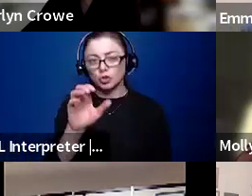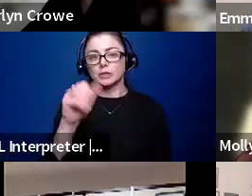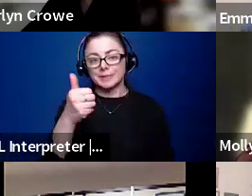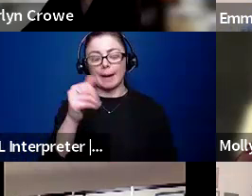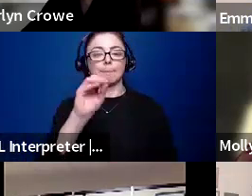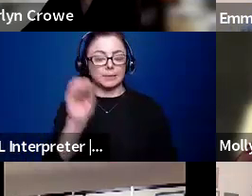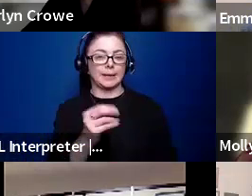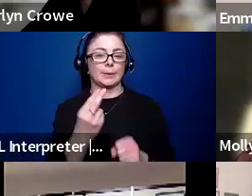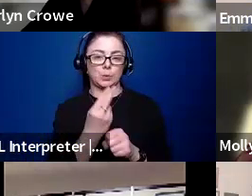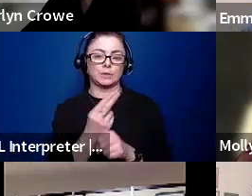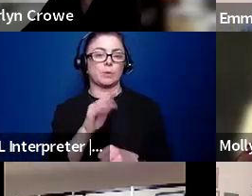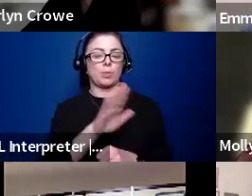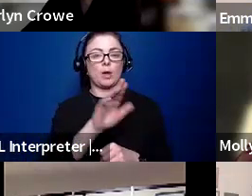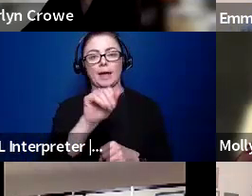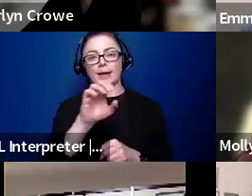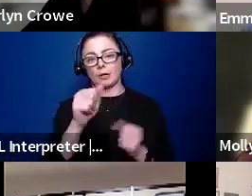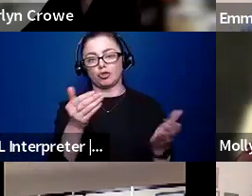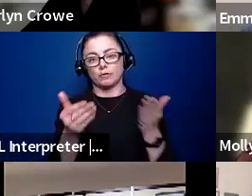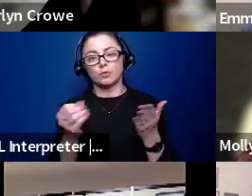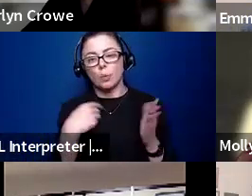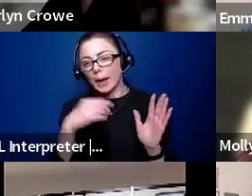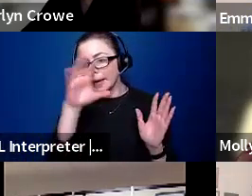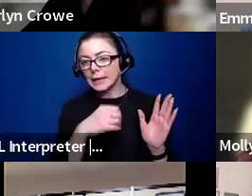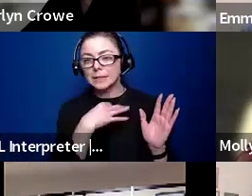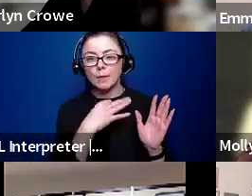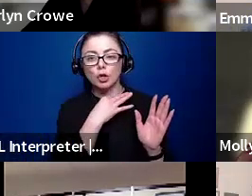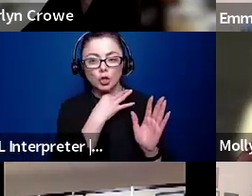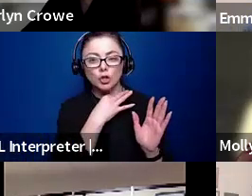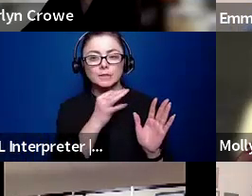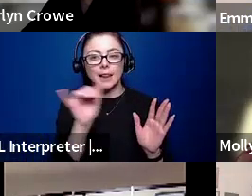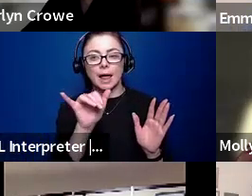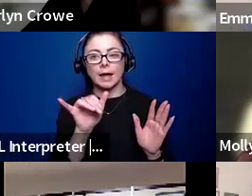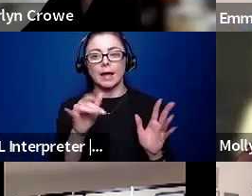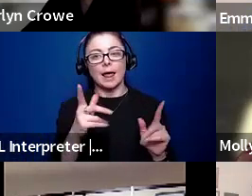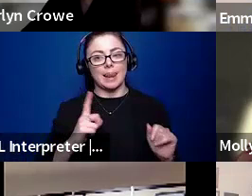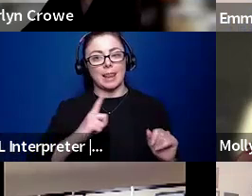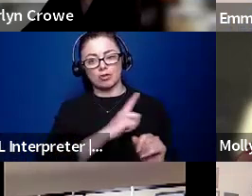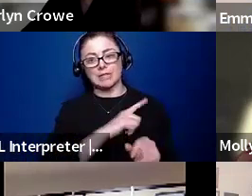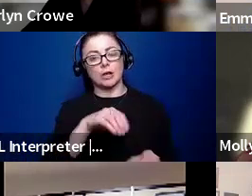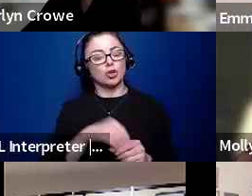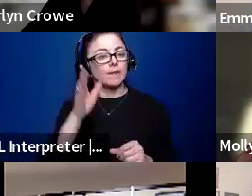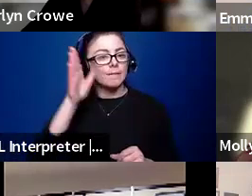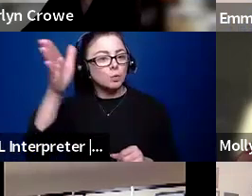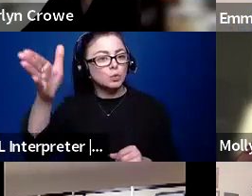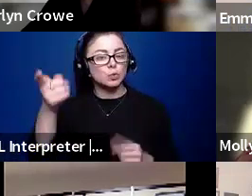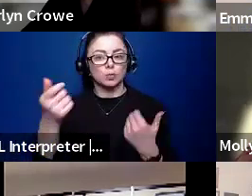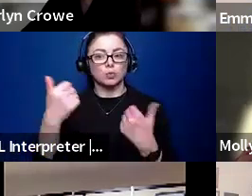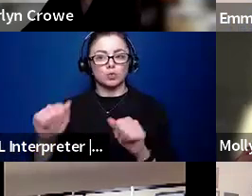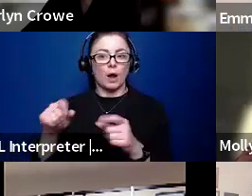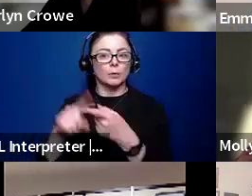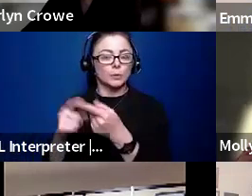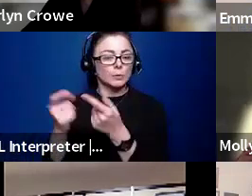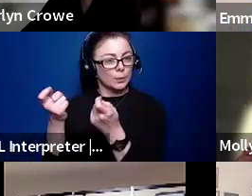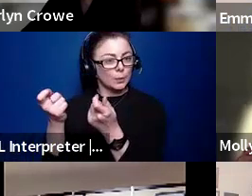services. So I guess, like, I'm just curious as far as, like, the legislatures in the future as they're trying to, like, whittle down